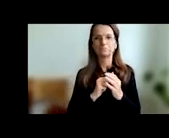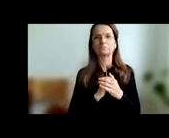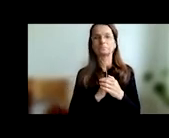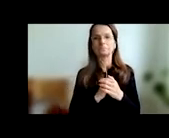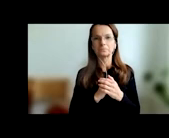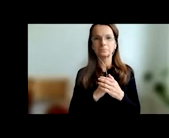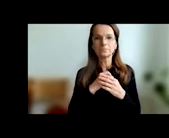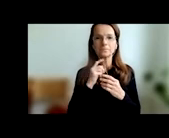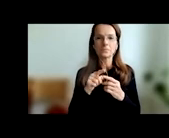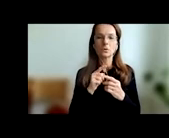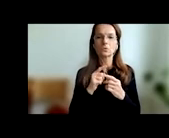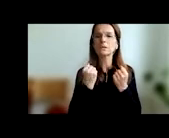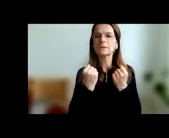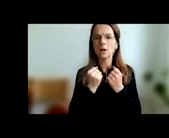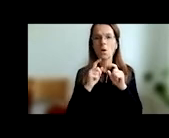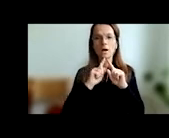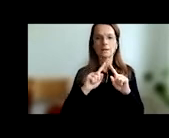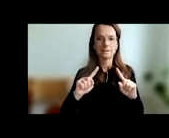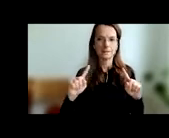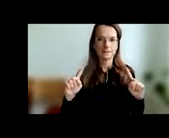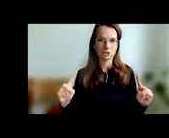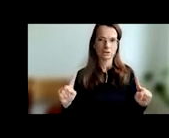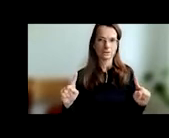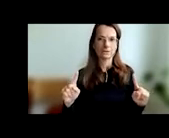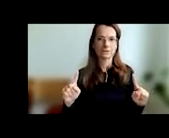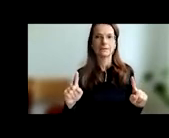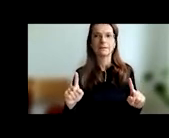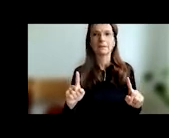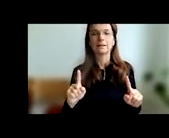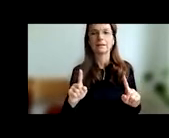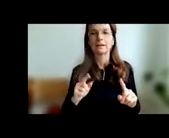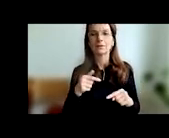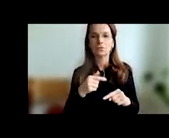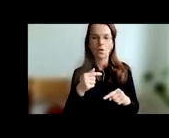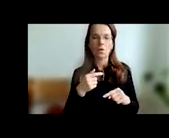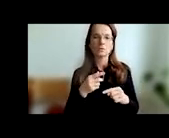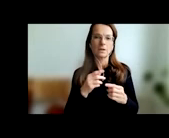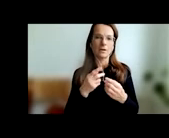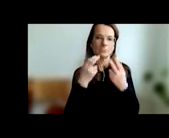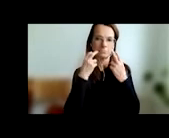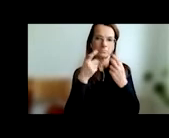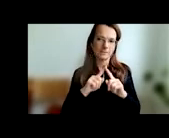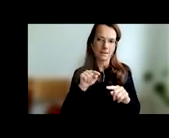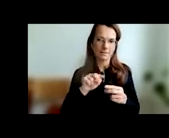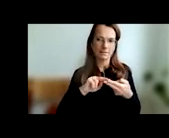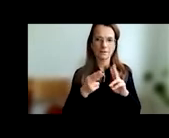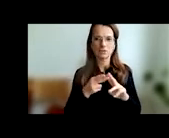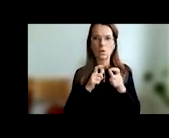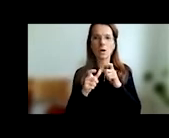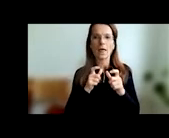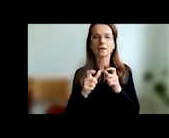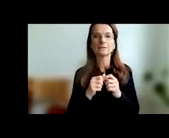retail, maintenance, hospitality. These were the